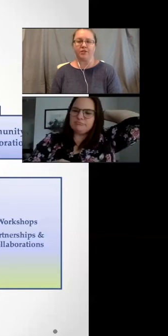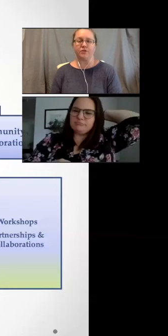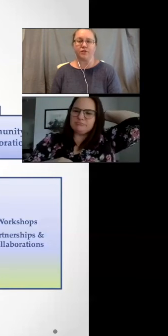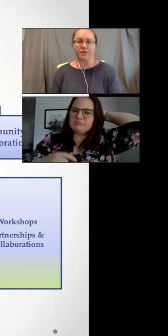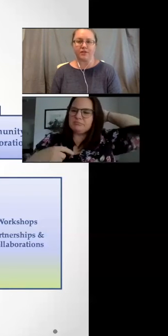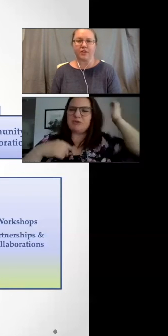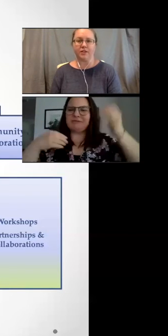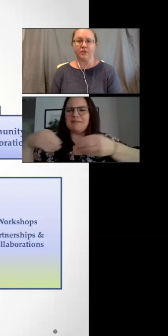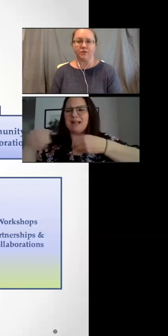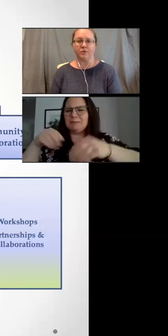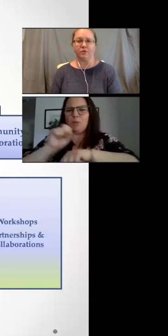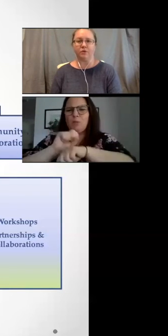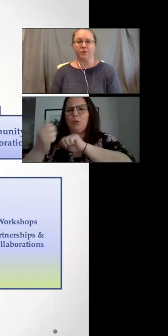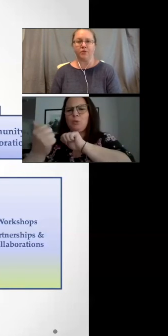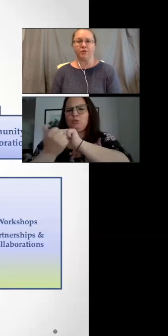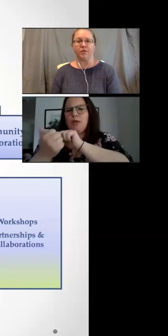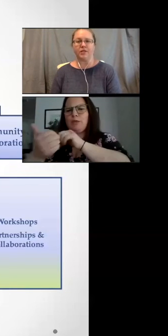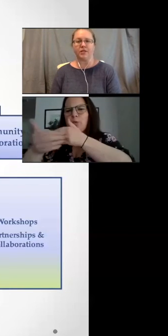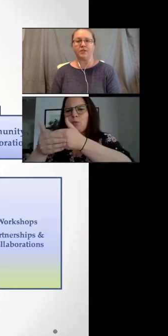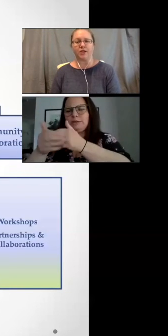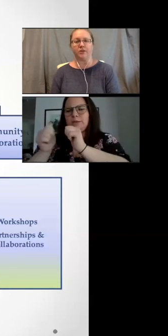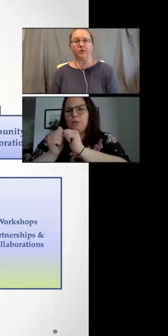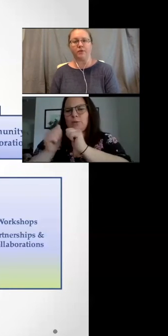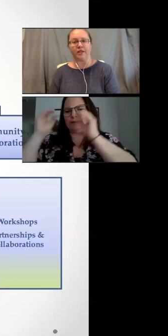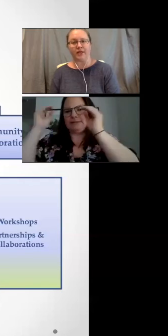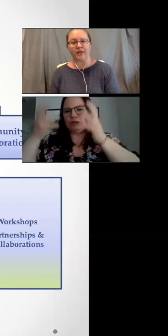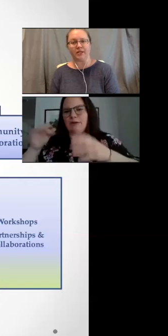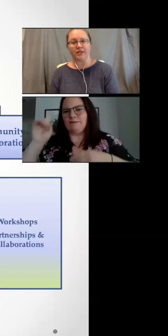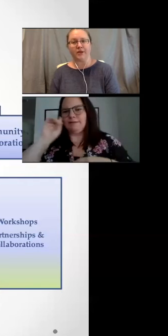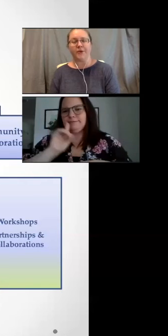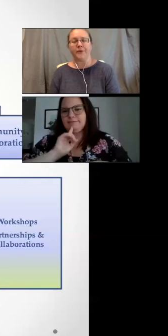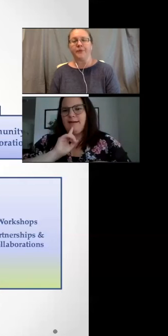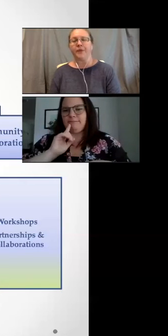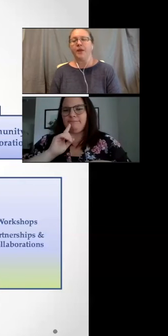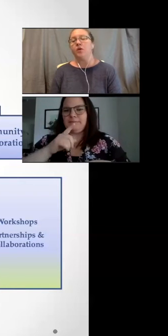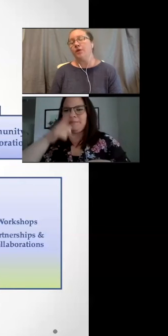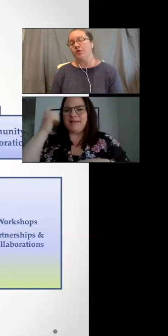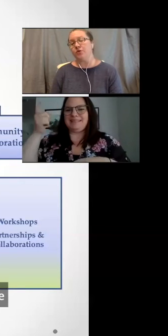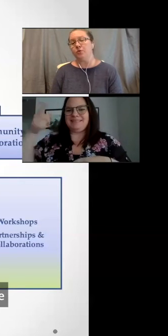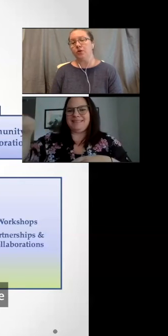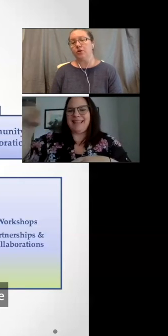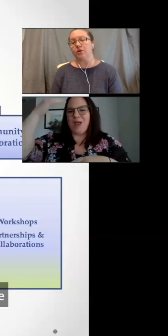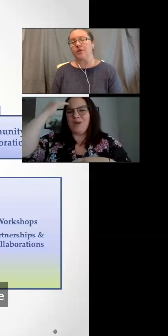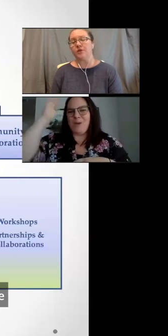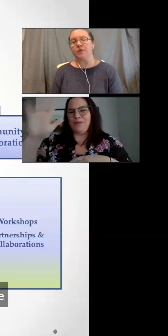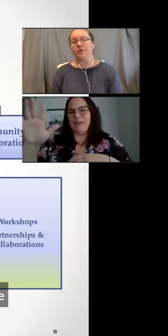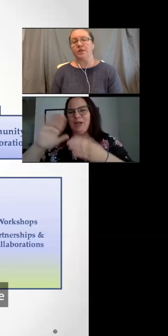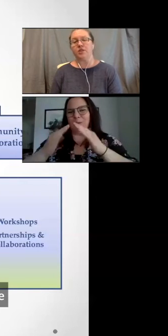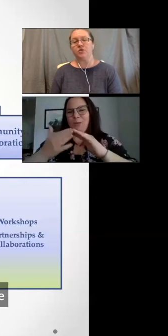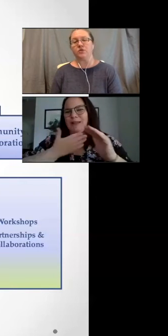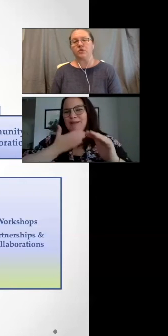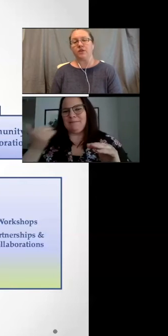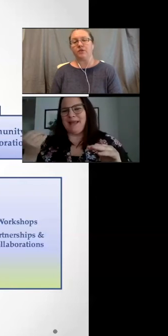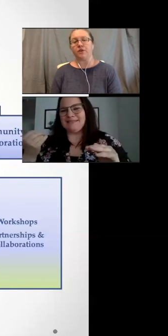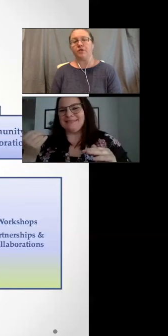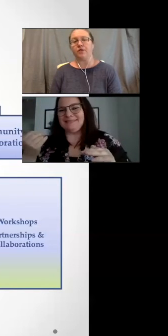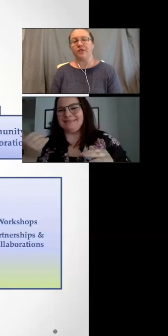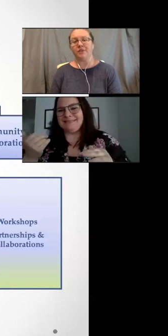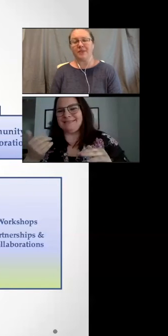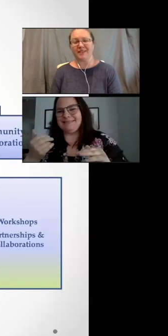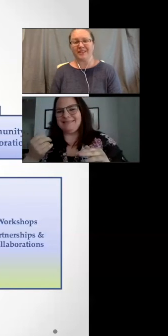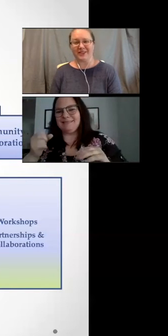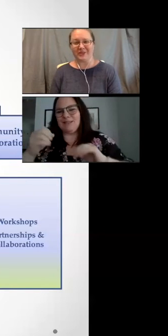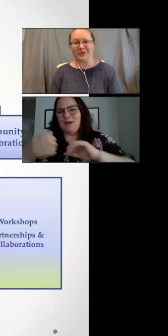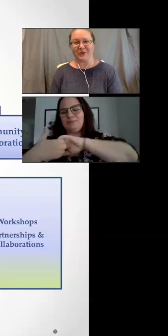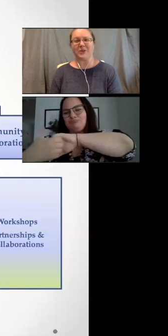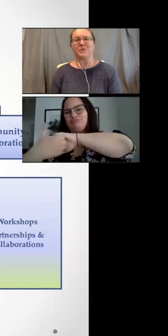provide services in those more remote communities outside of the Lower Mainland. We do work closely with many teachers of the deaf and hard of hearing